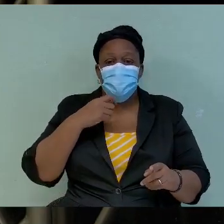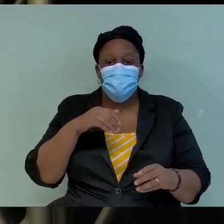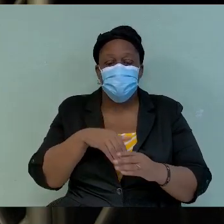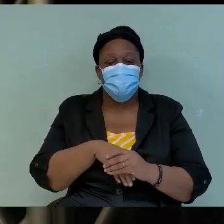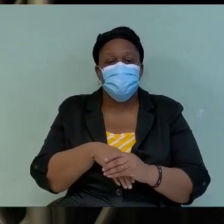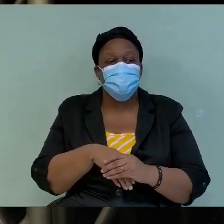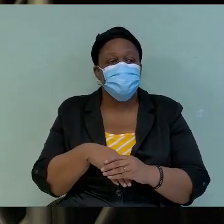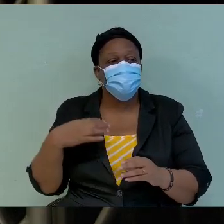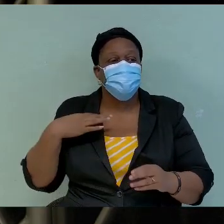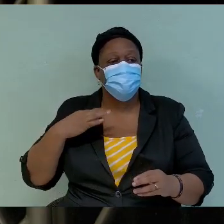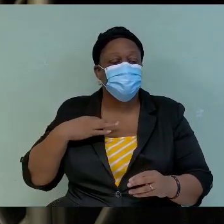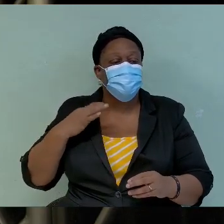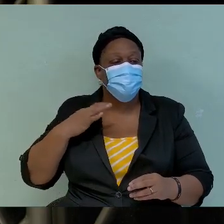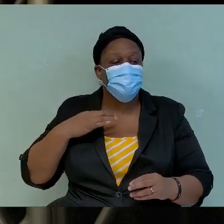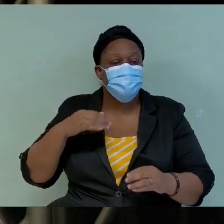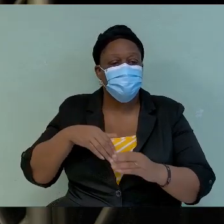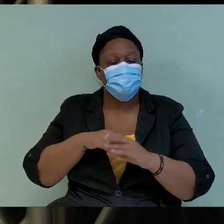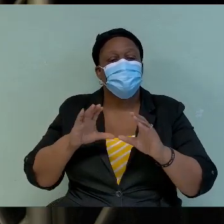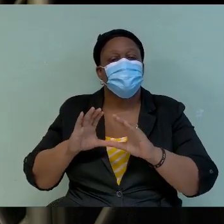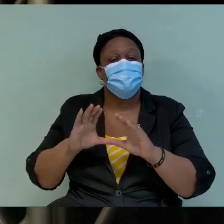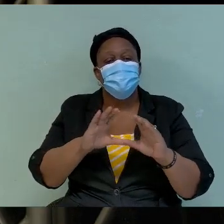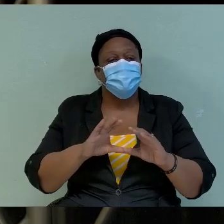driving the volunteer mechanism.